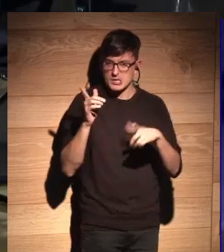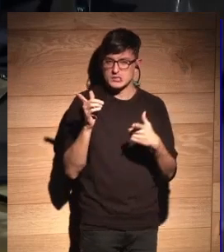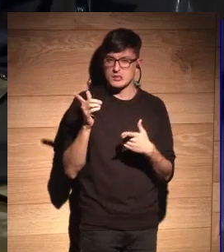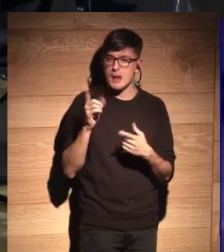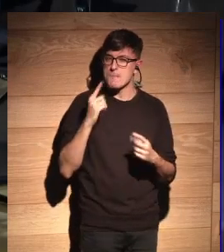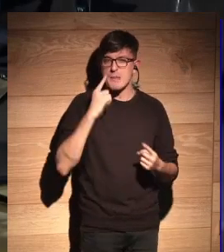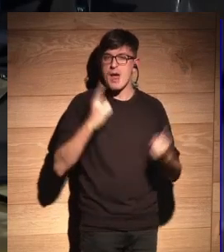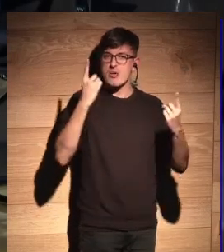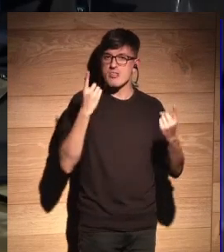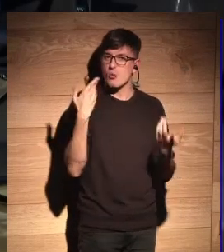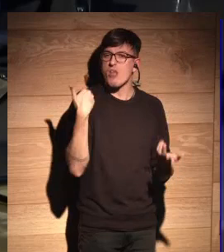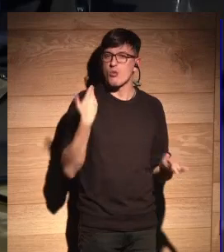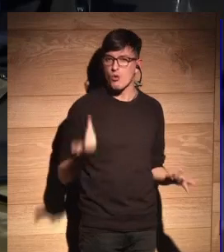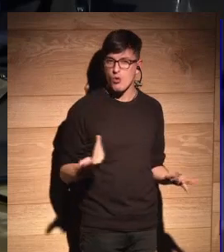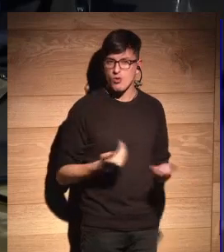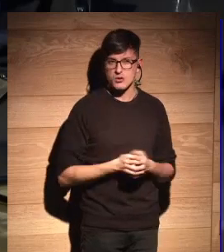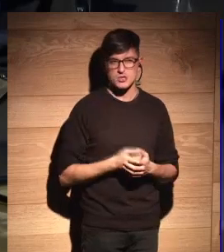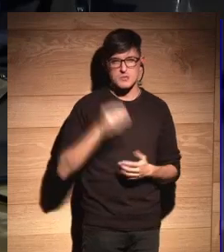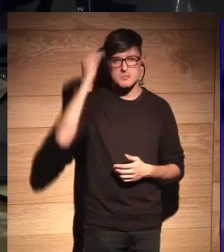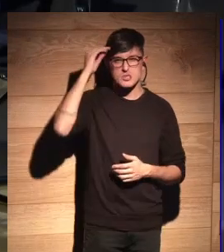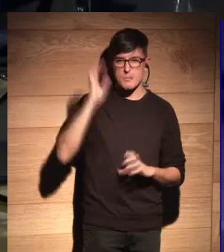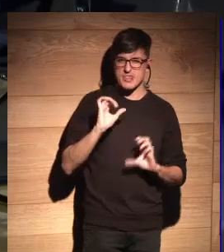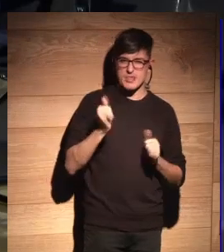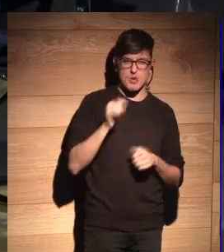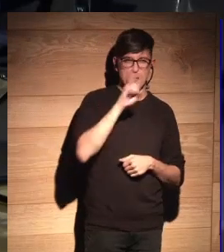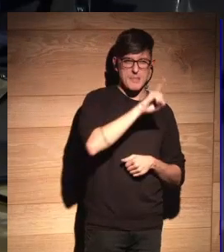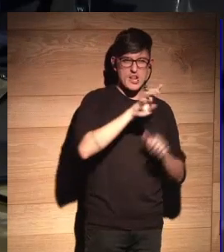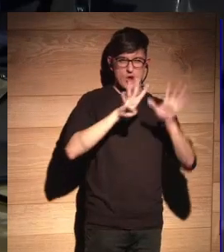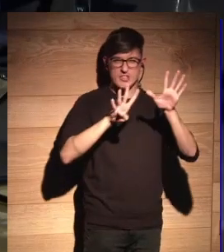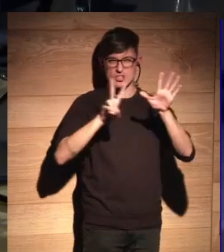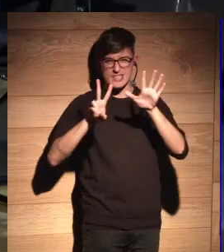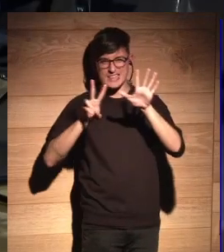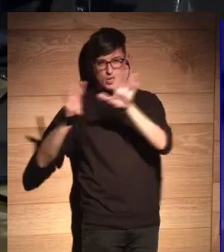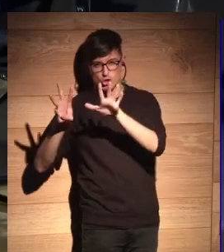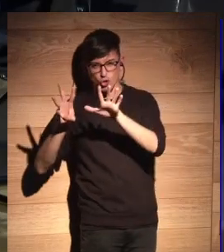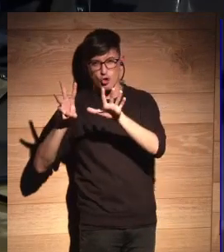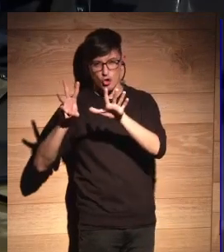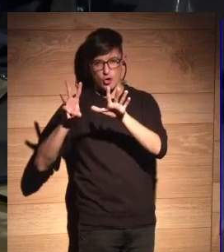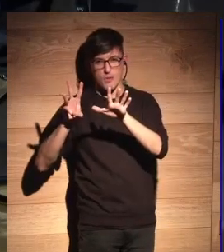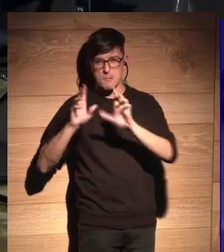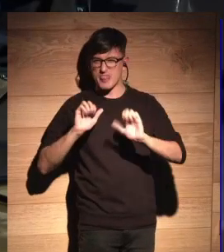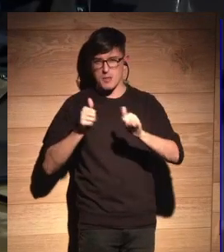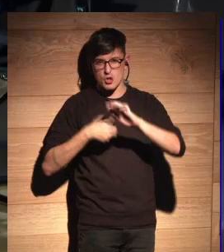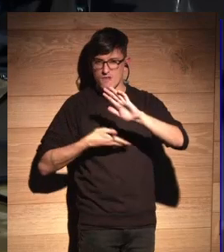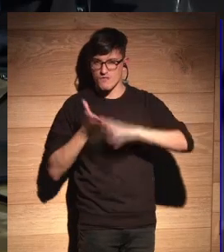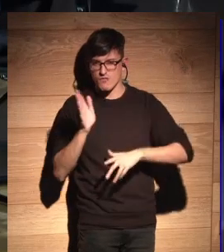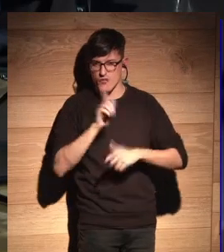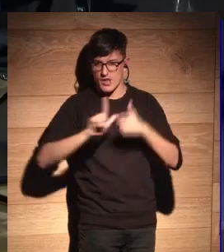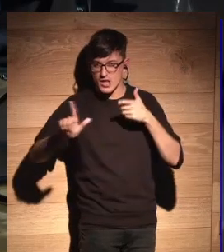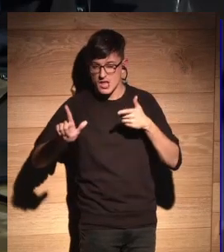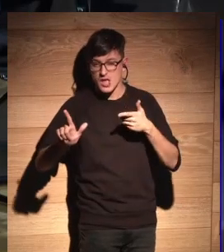in 1978. I went with, I think I had 200 rolls of